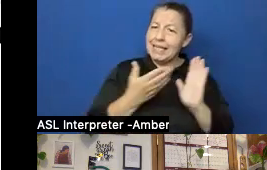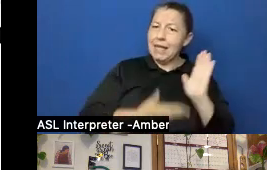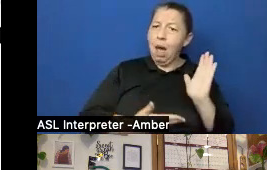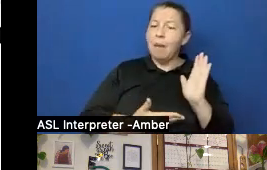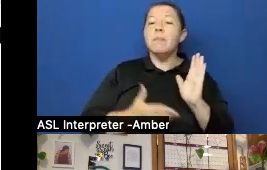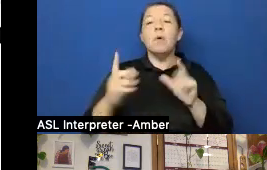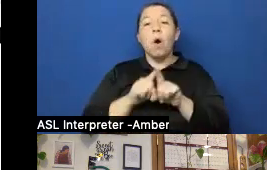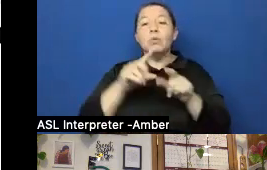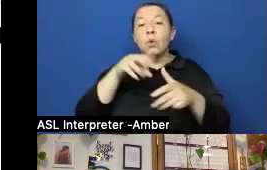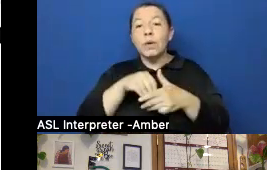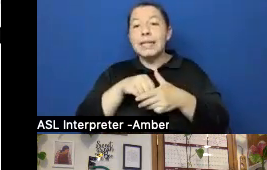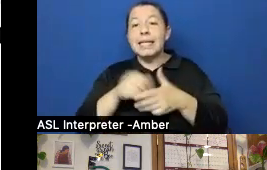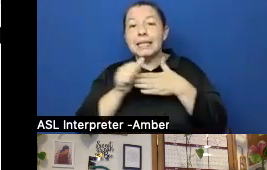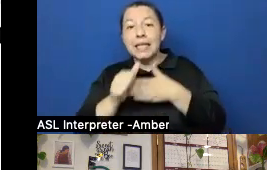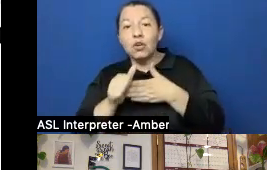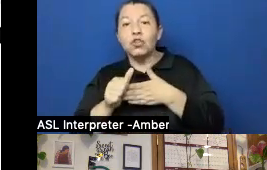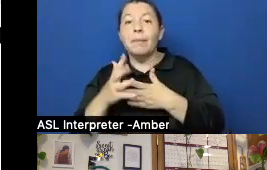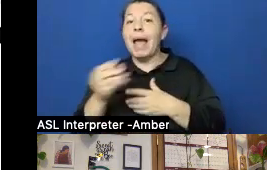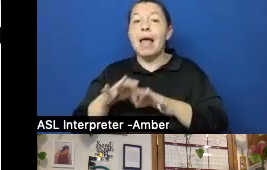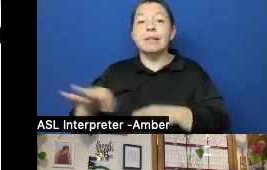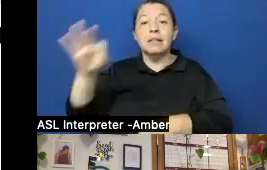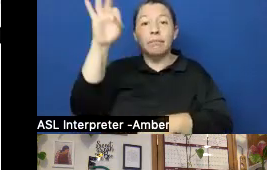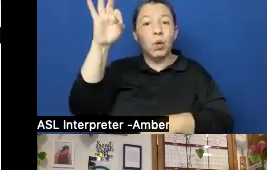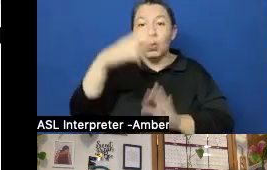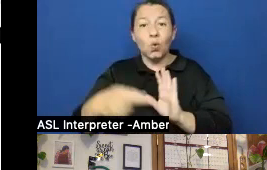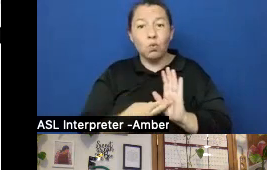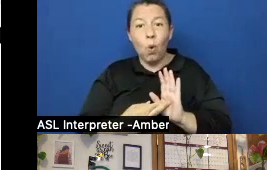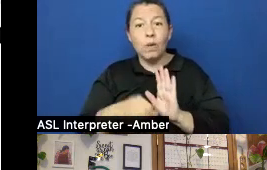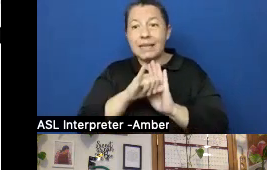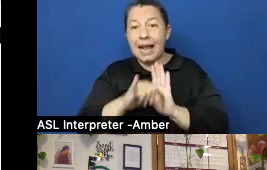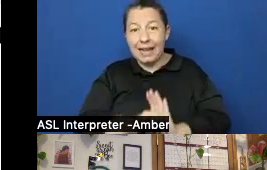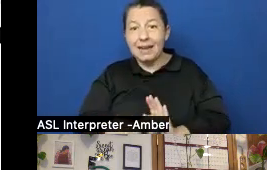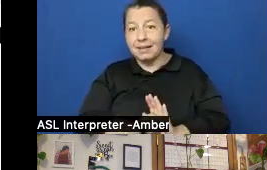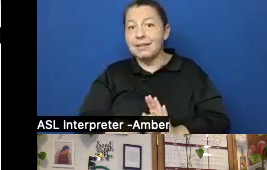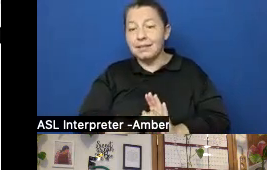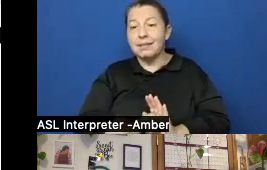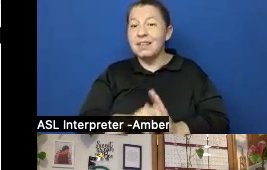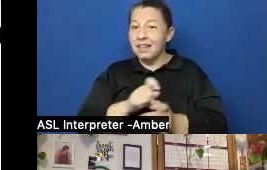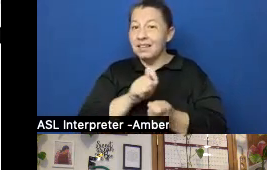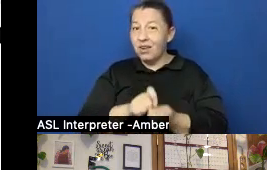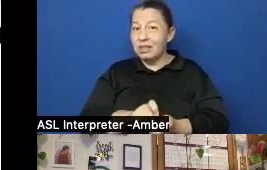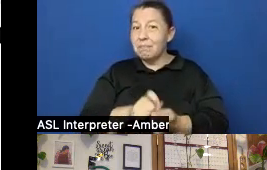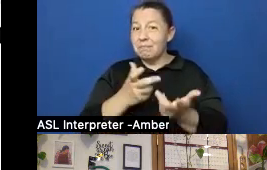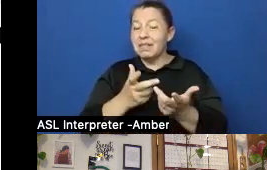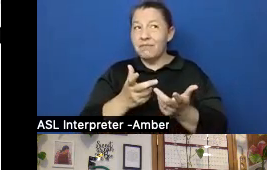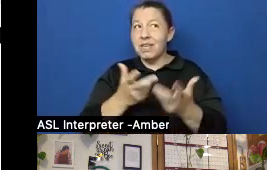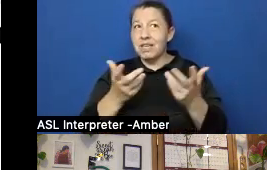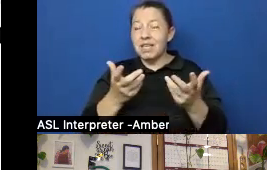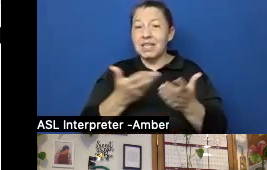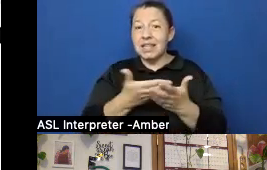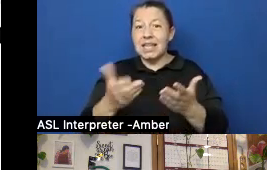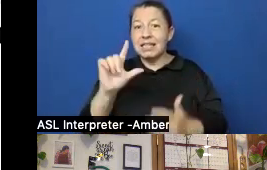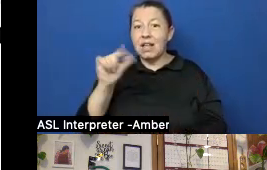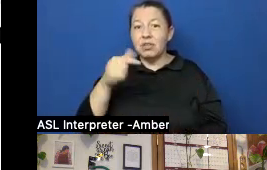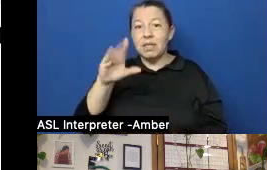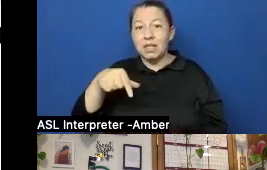leadership and in spiritual roles and identities. There are certain things that the